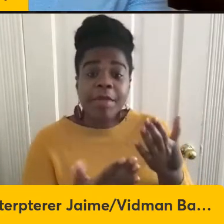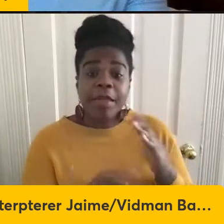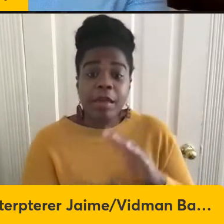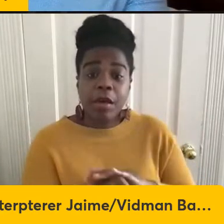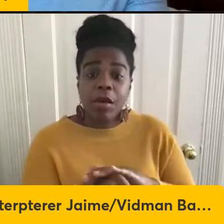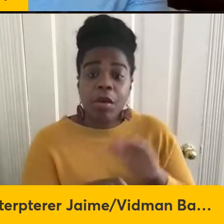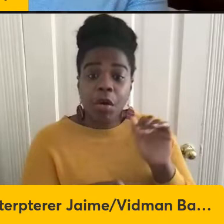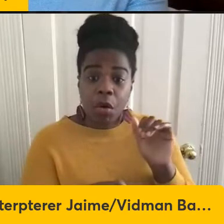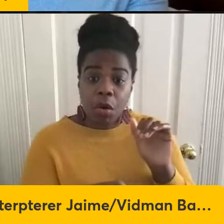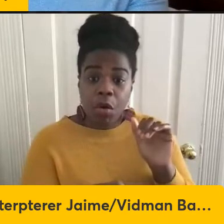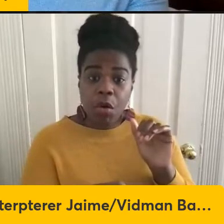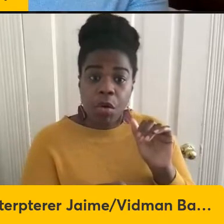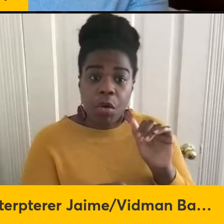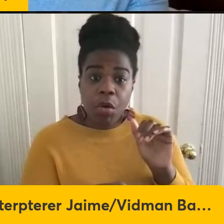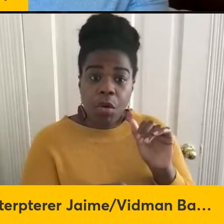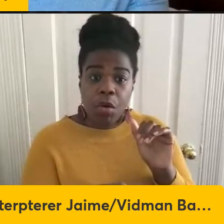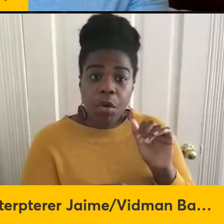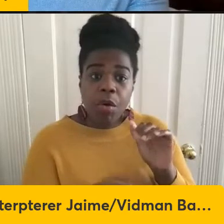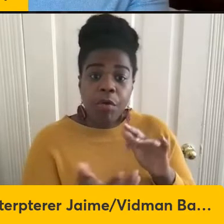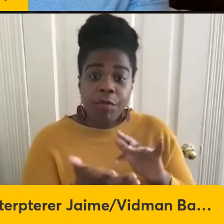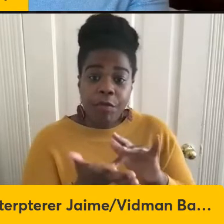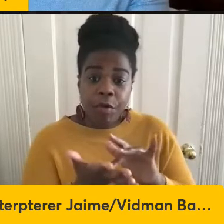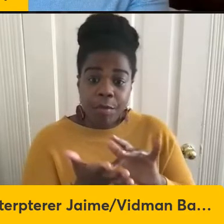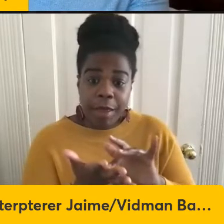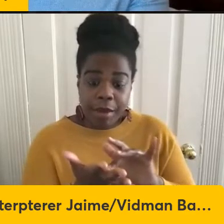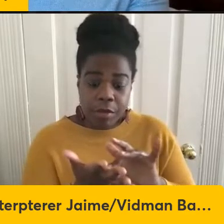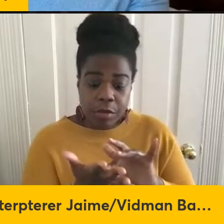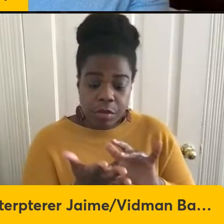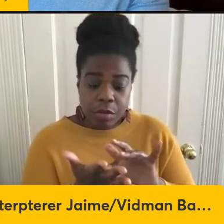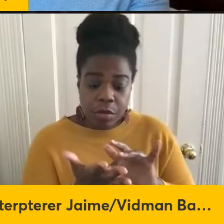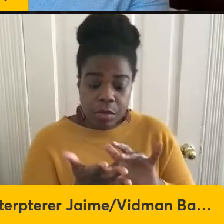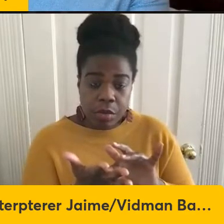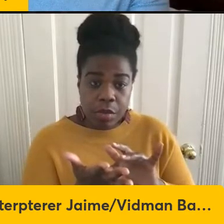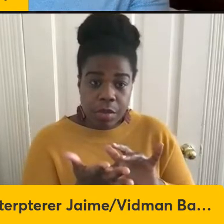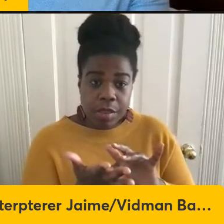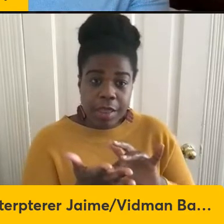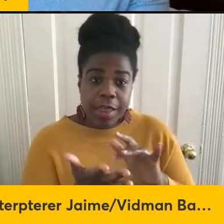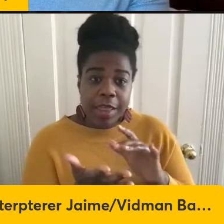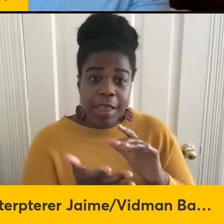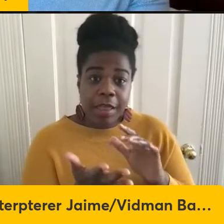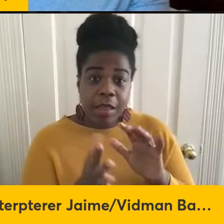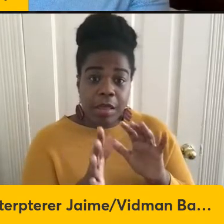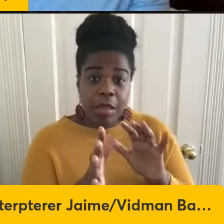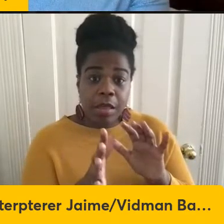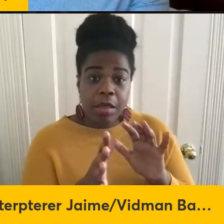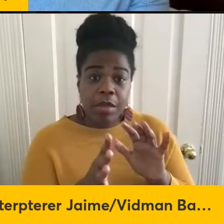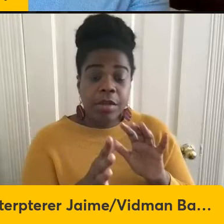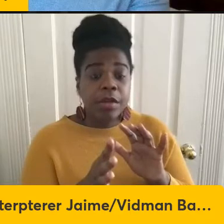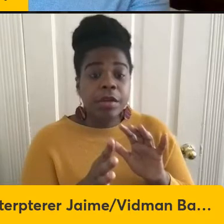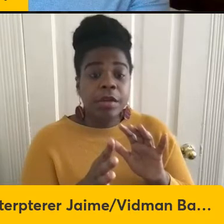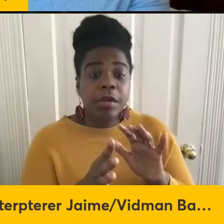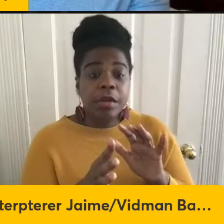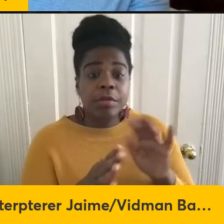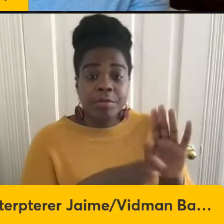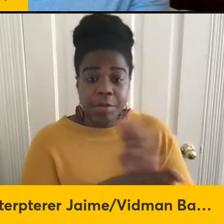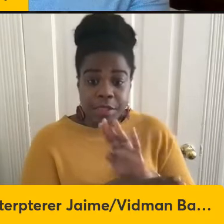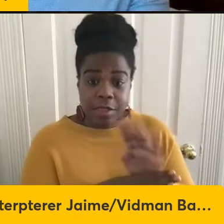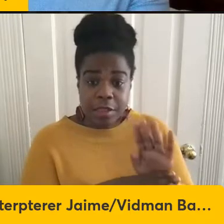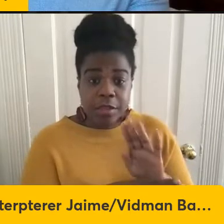to the medical and biomedical enterprise to make this